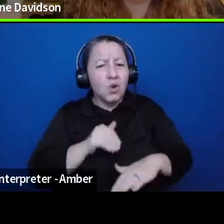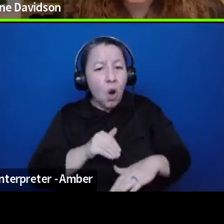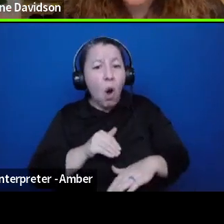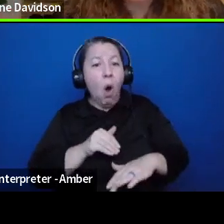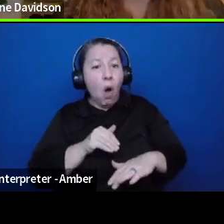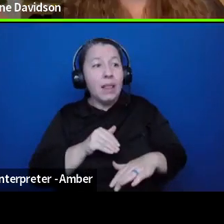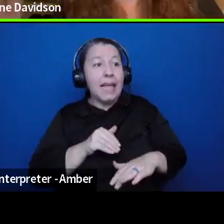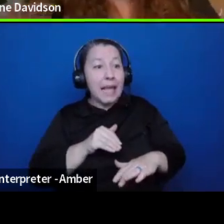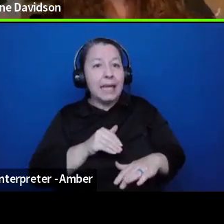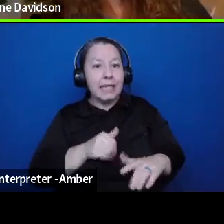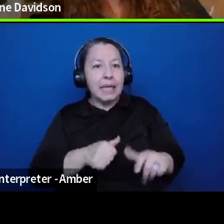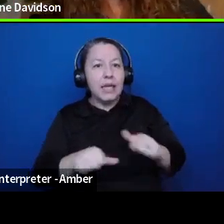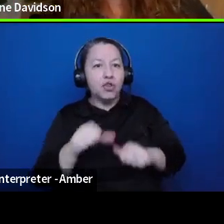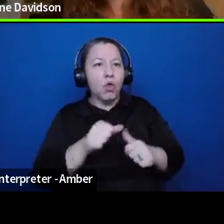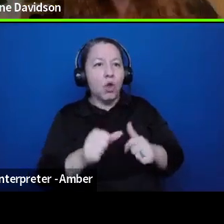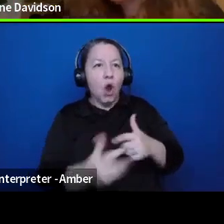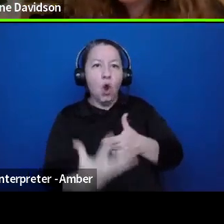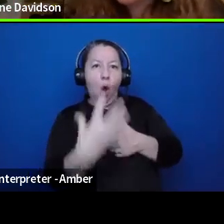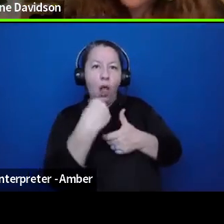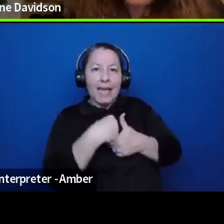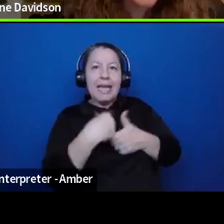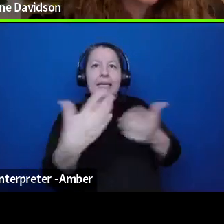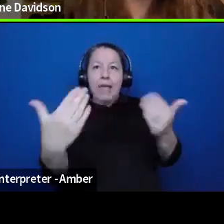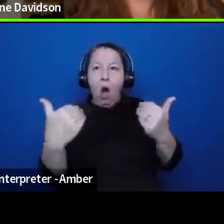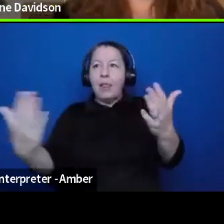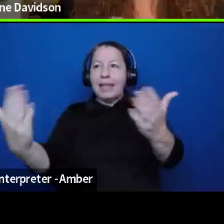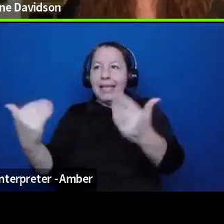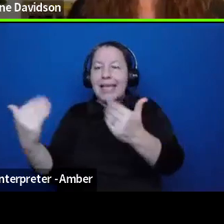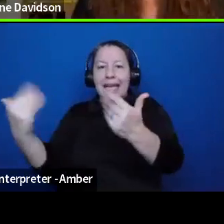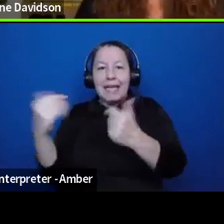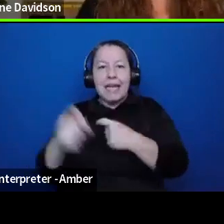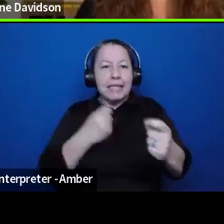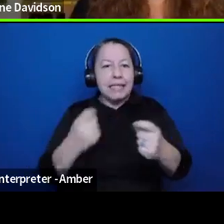call in, like what does that look like? All the things. And welcome, Miss Afton.